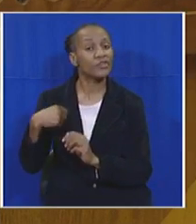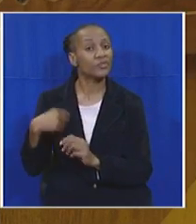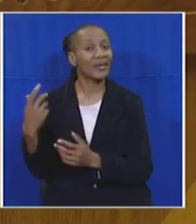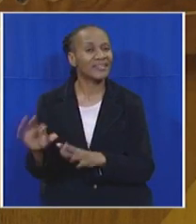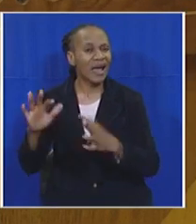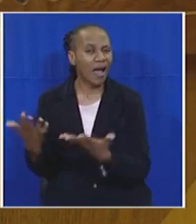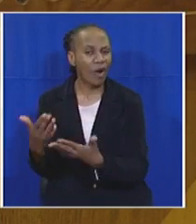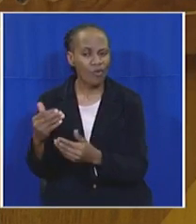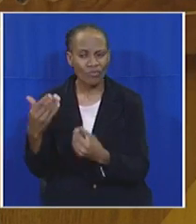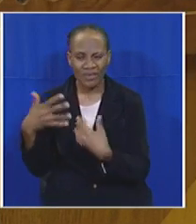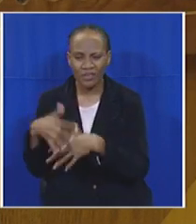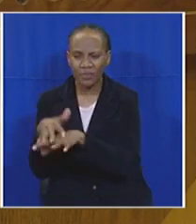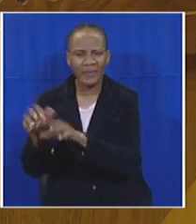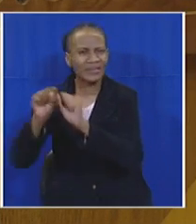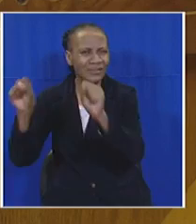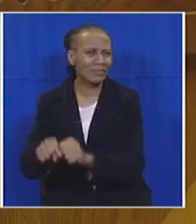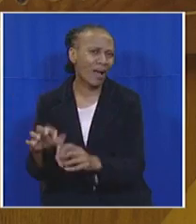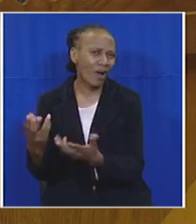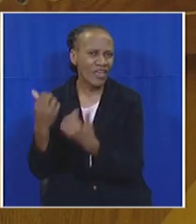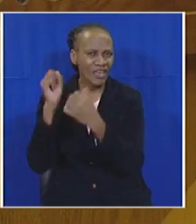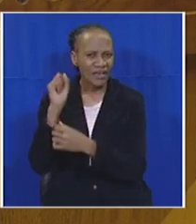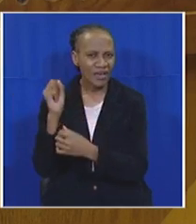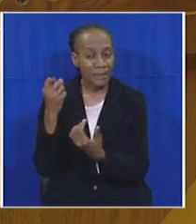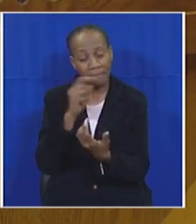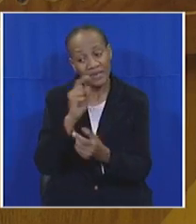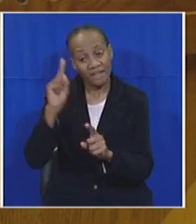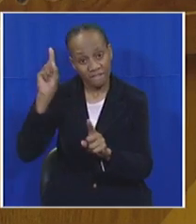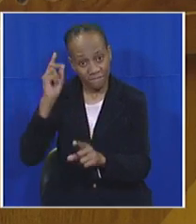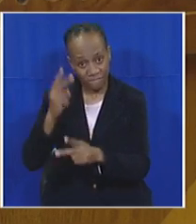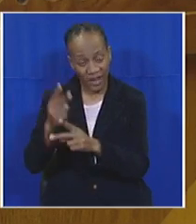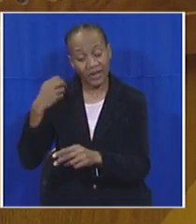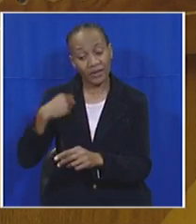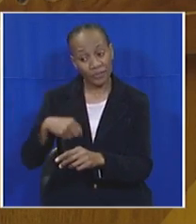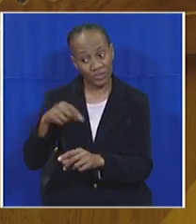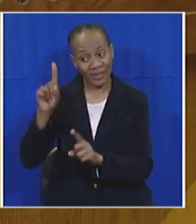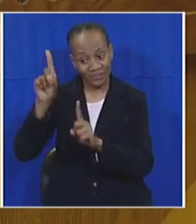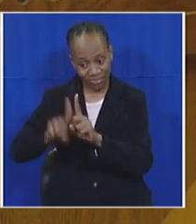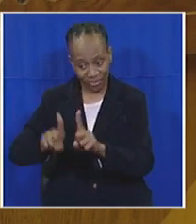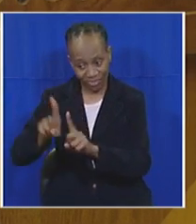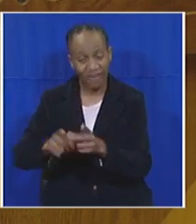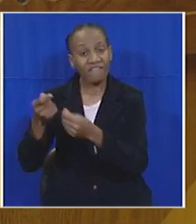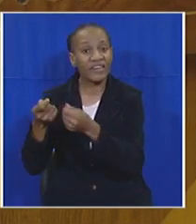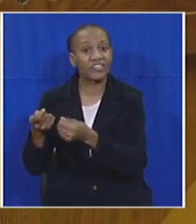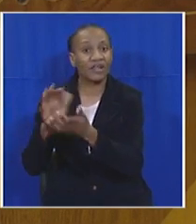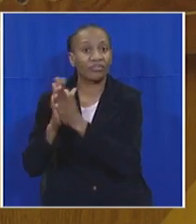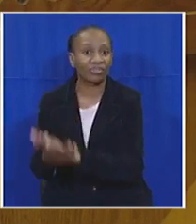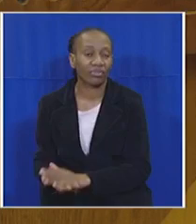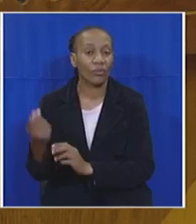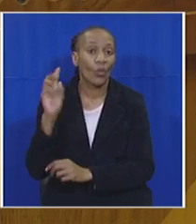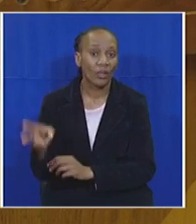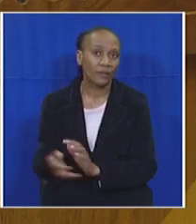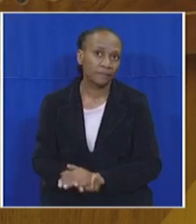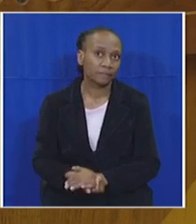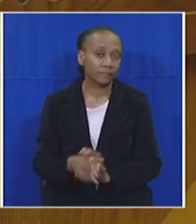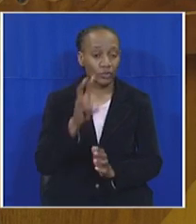municipalities' ability to implement this system and may result in further financial instability in our municipalities. Now, during